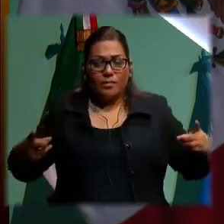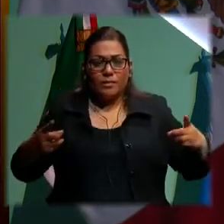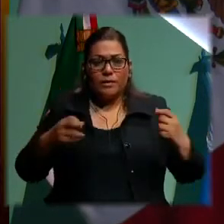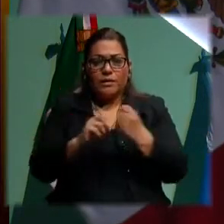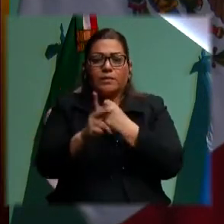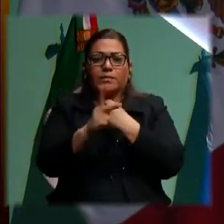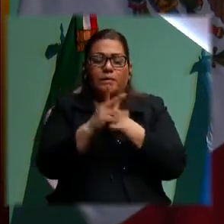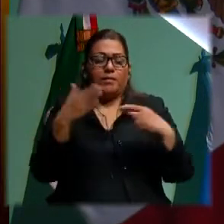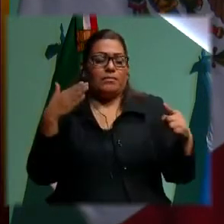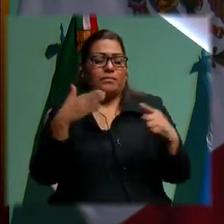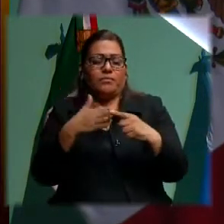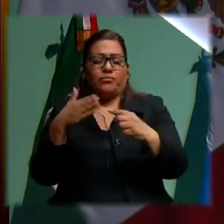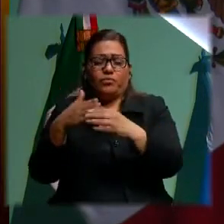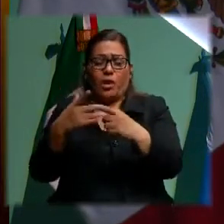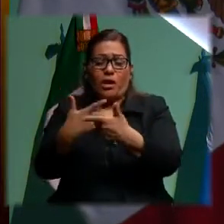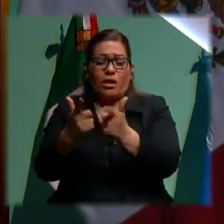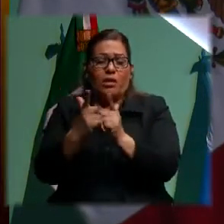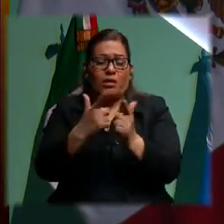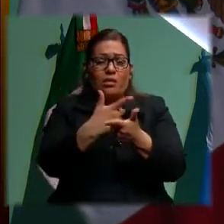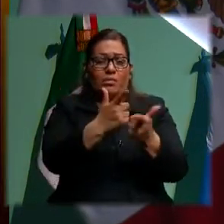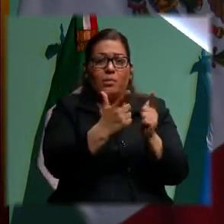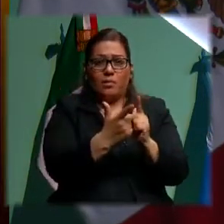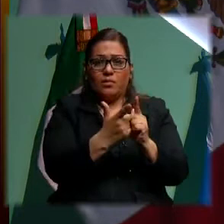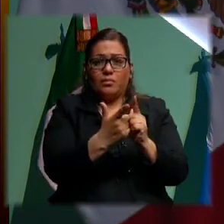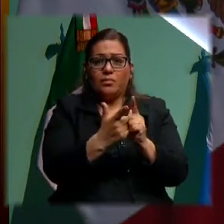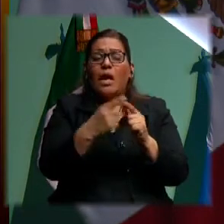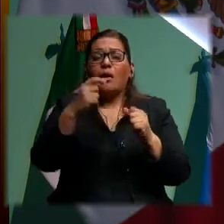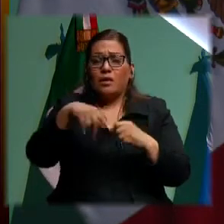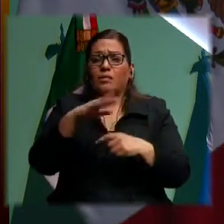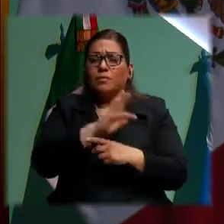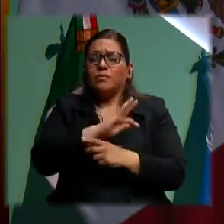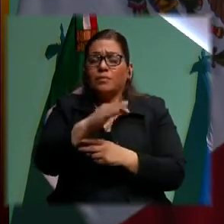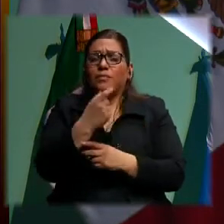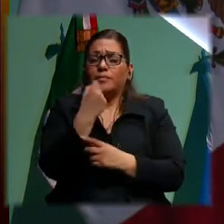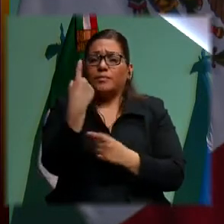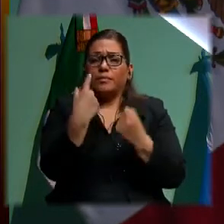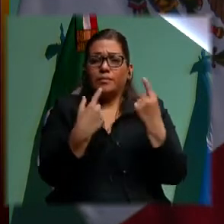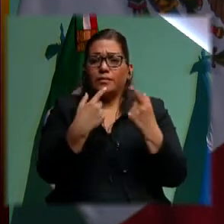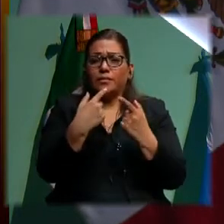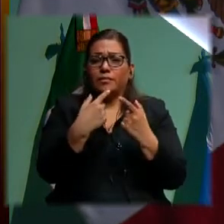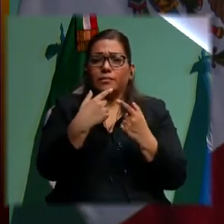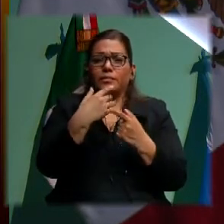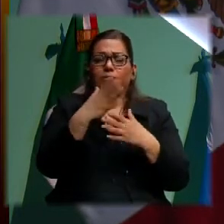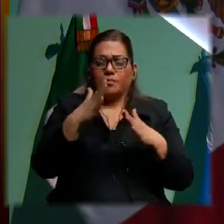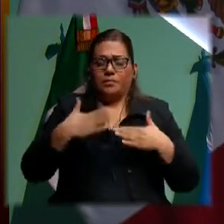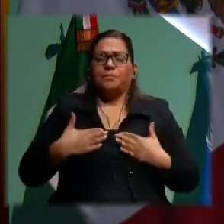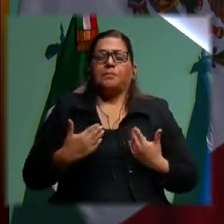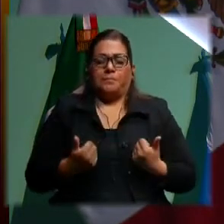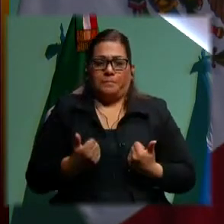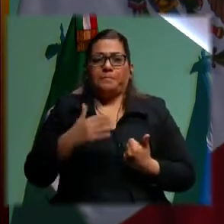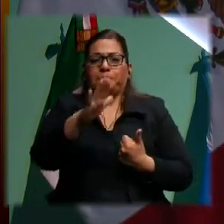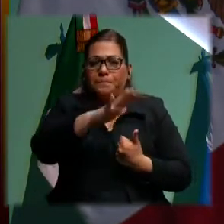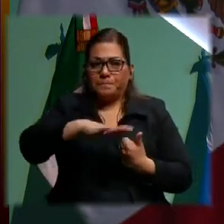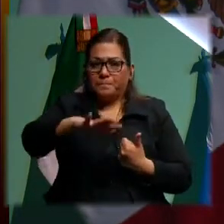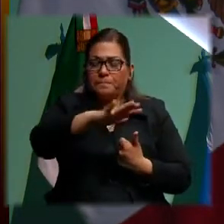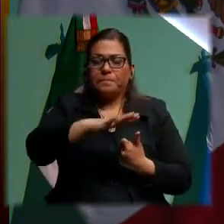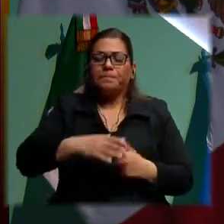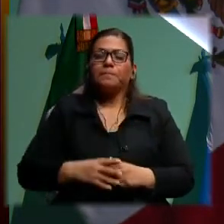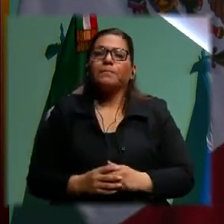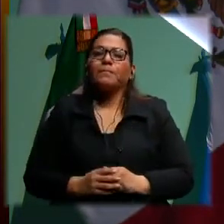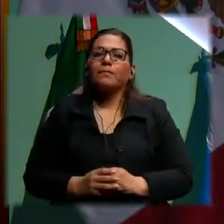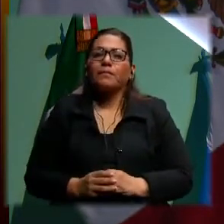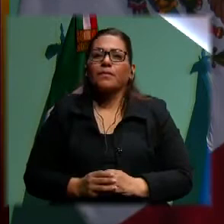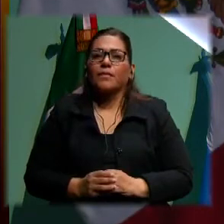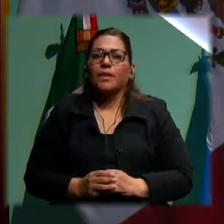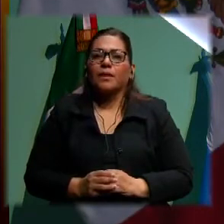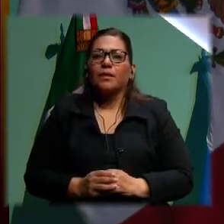can tell you now, and I hope you understand this yourselves and you can tell me better, that as we go around the world, it